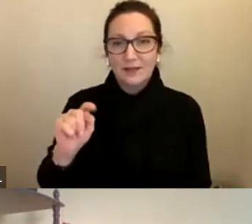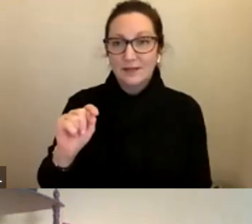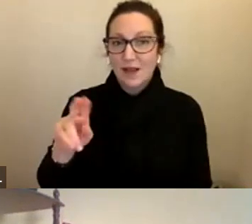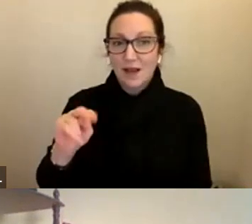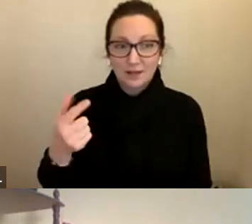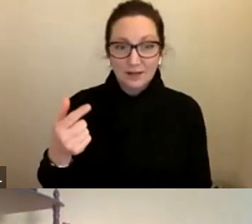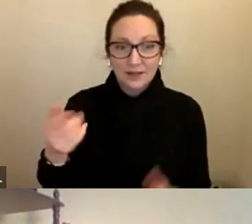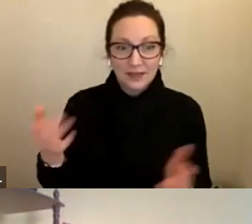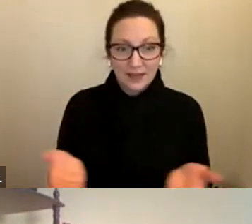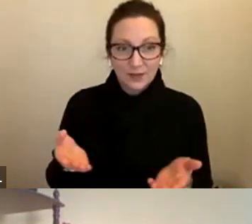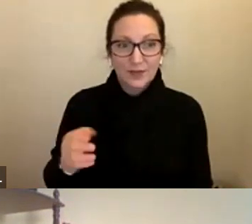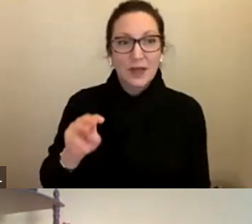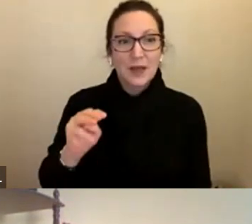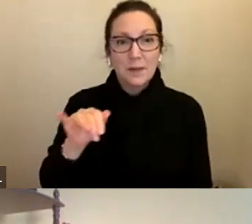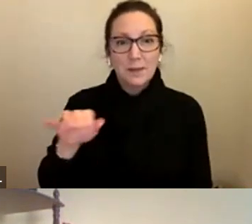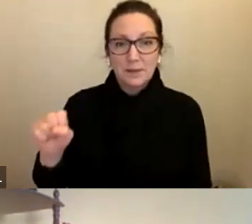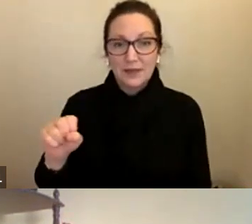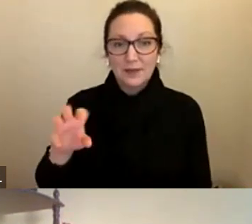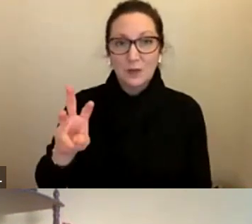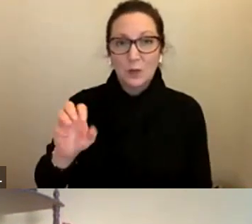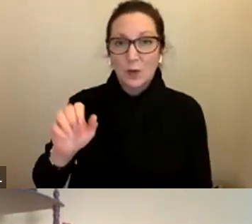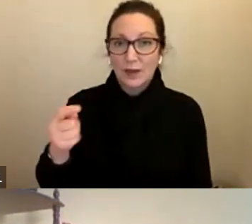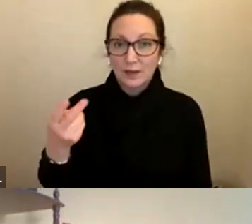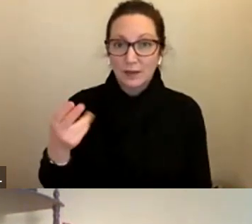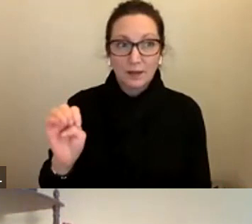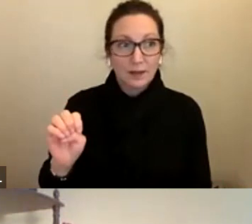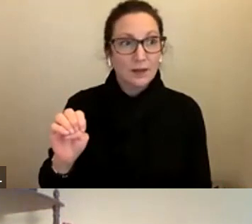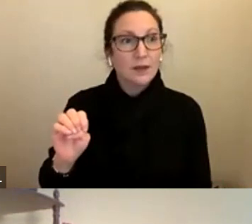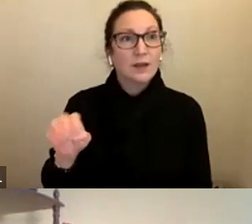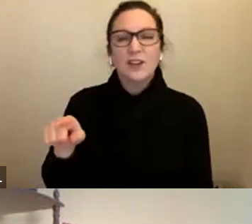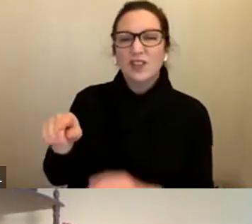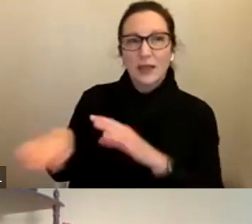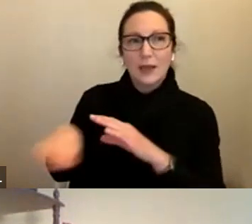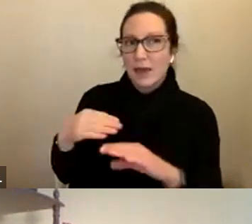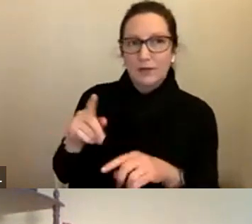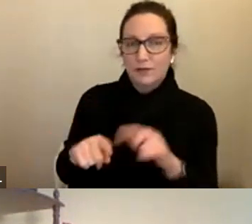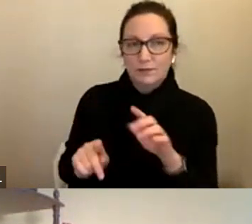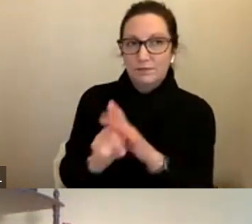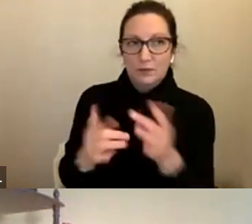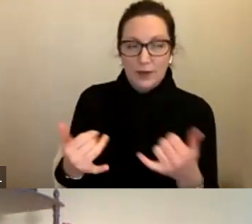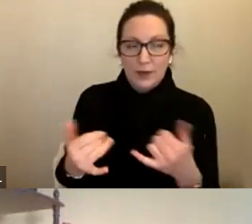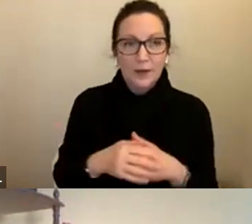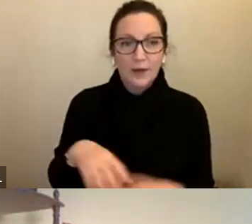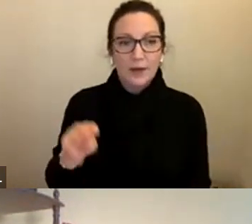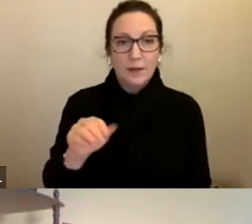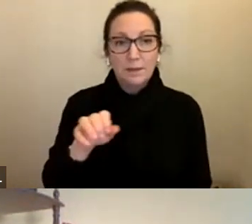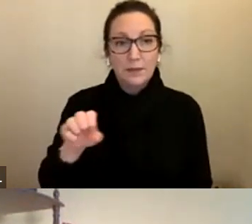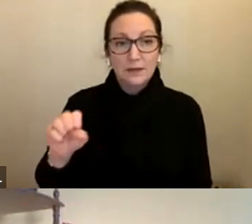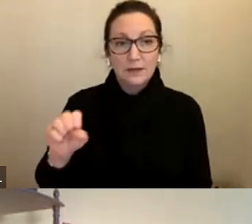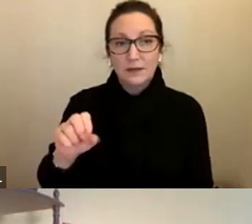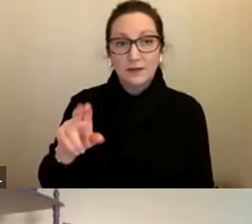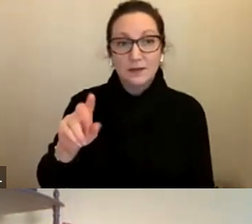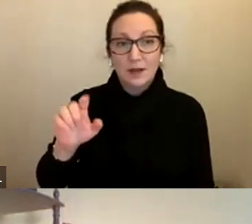Here. Ms. Wade. She emailed me. She can't be here today. Ms. Sullivan.